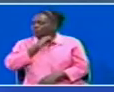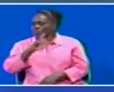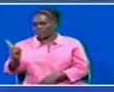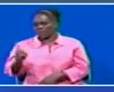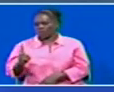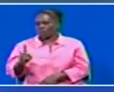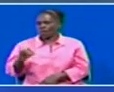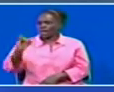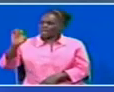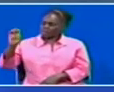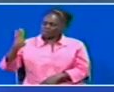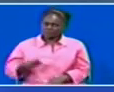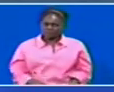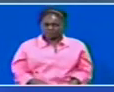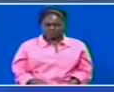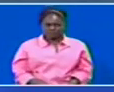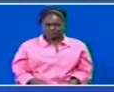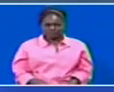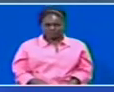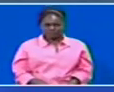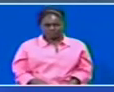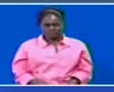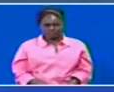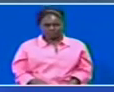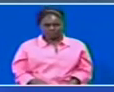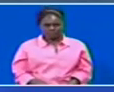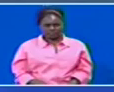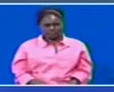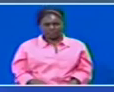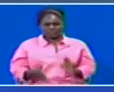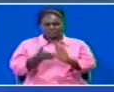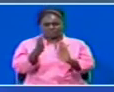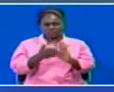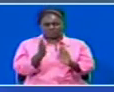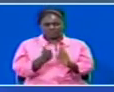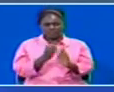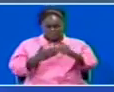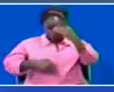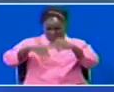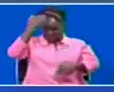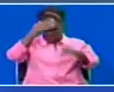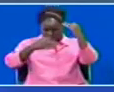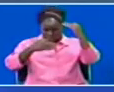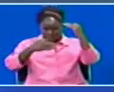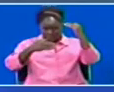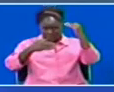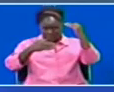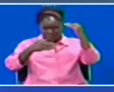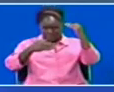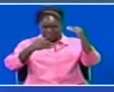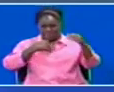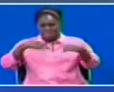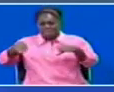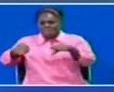it, then we are going to have a problem. We'd like to interrogate that rigging scheme, but Prof, you want to weigh in. Point. Yes. Professor, I am not a